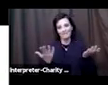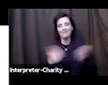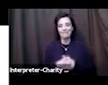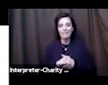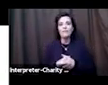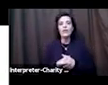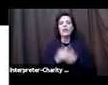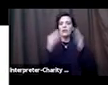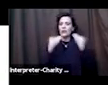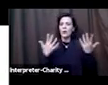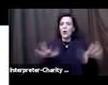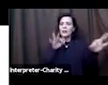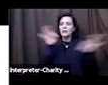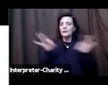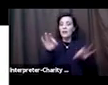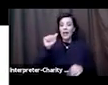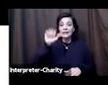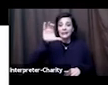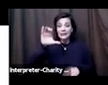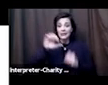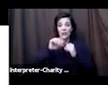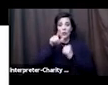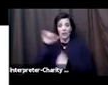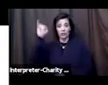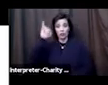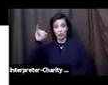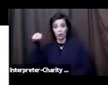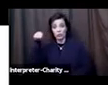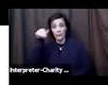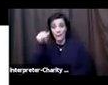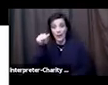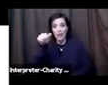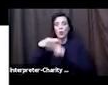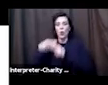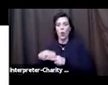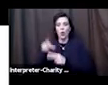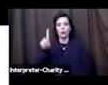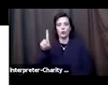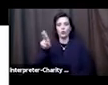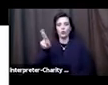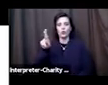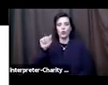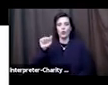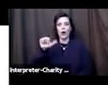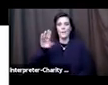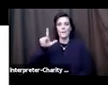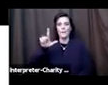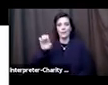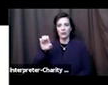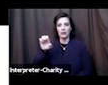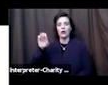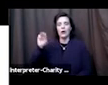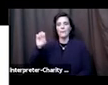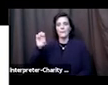about that AAC, when it's funded through insurance, is going to be considered durable medical equipment because it's going to meet those